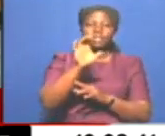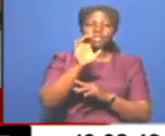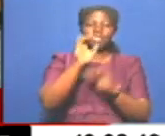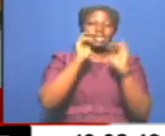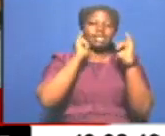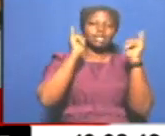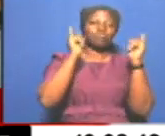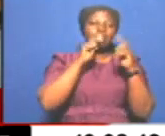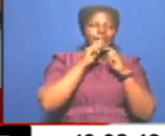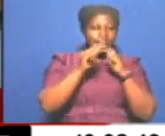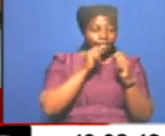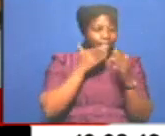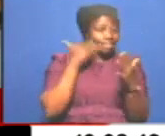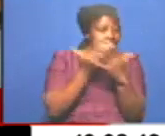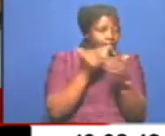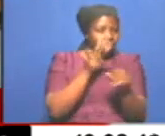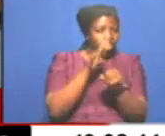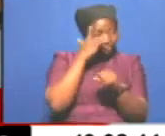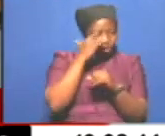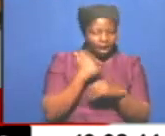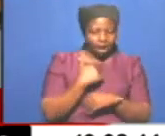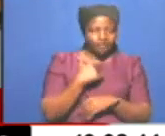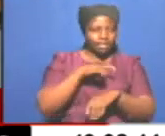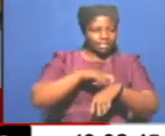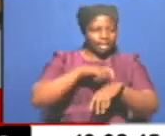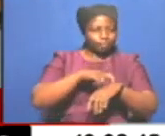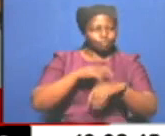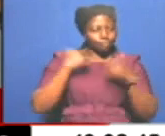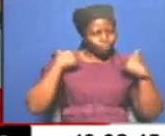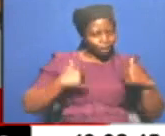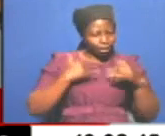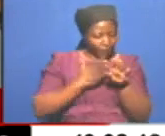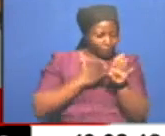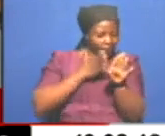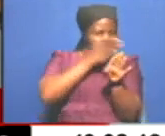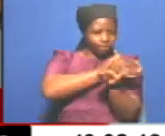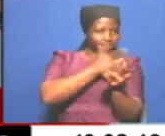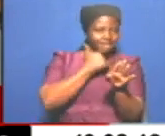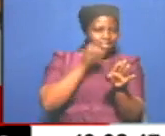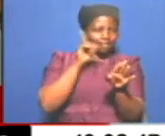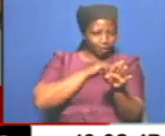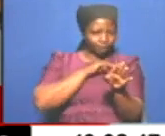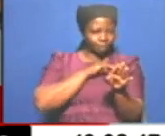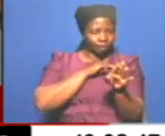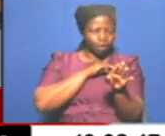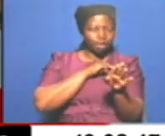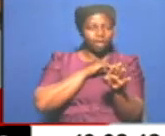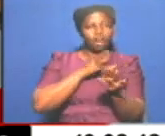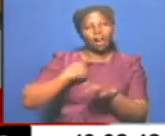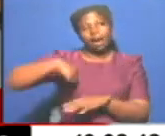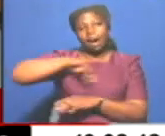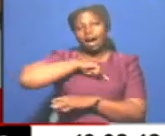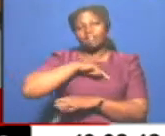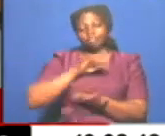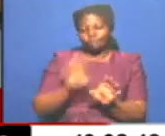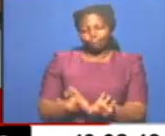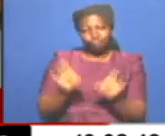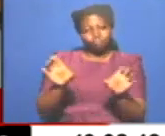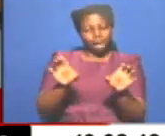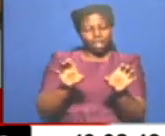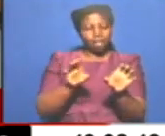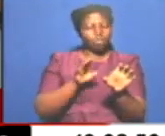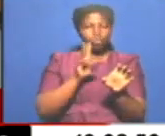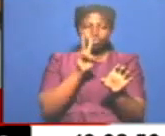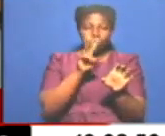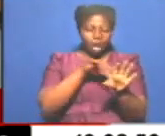making time. And as I had alluded to earlier, is that we are splitting these 2 hours. First, we are